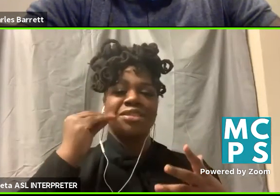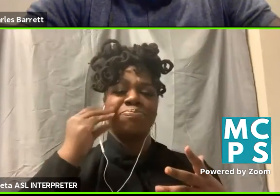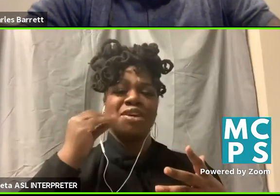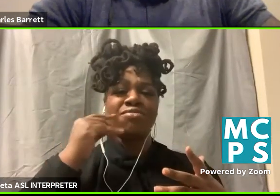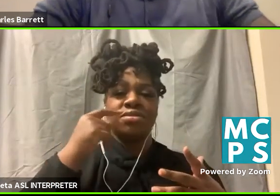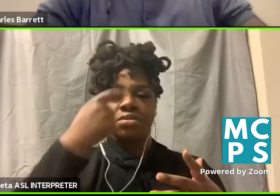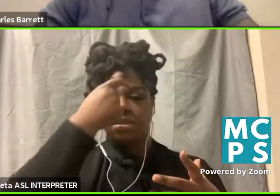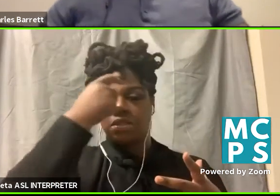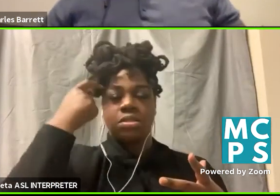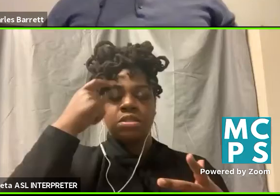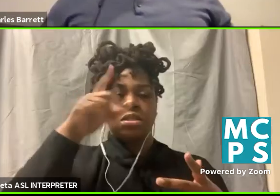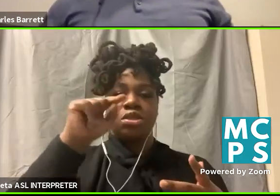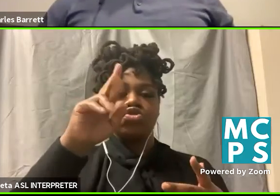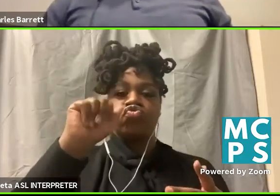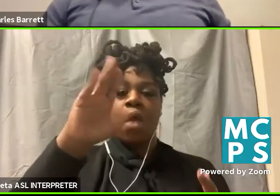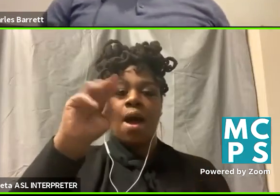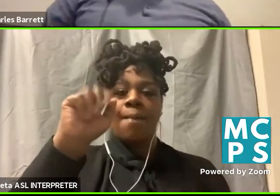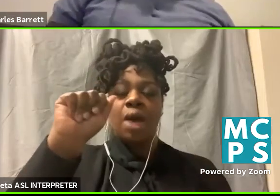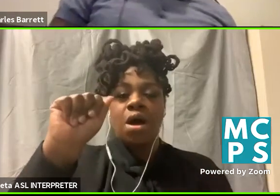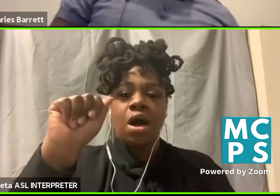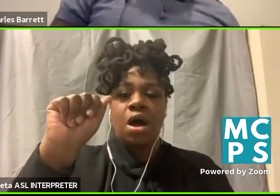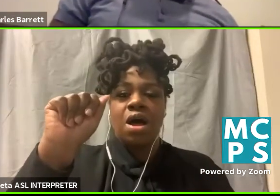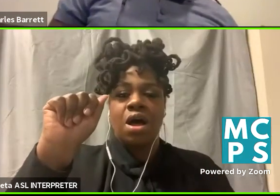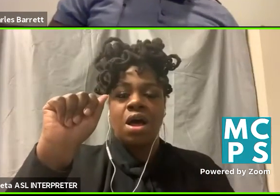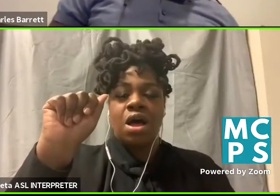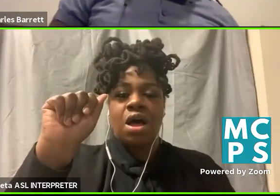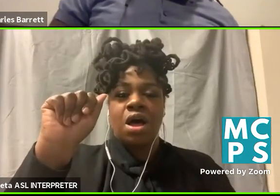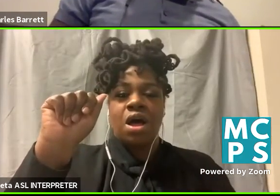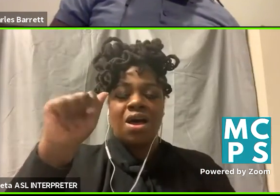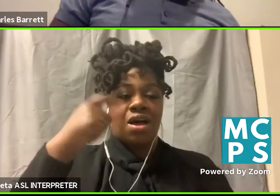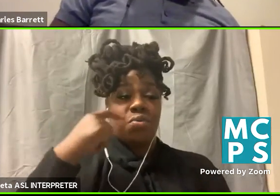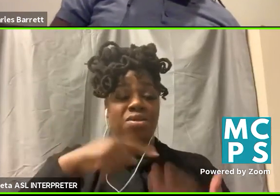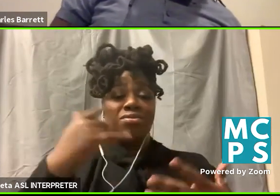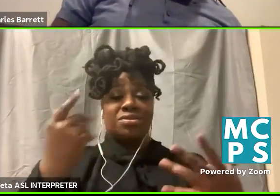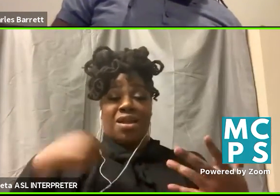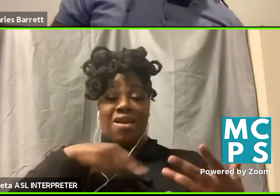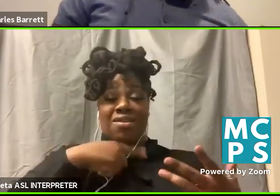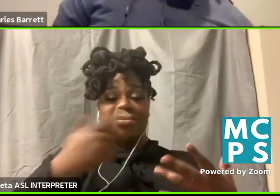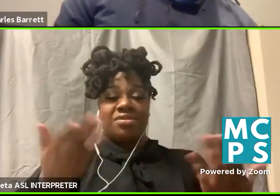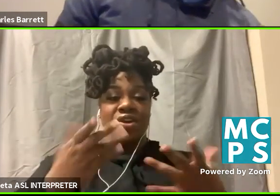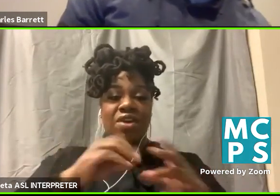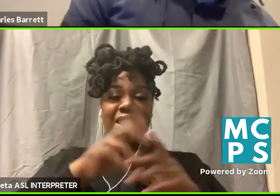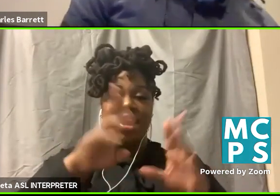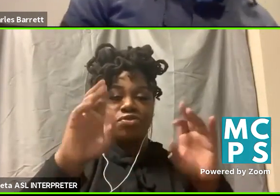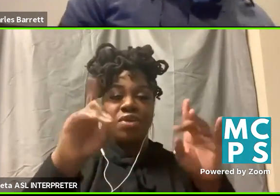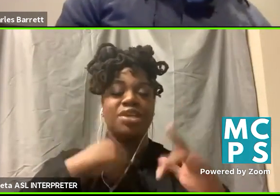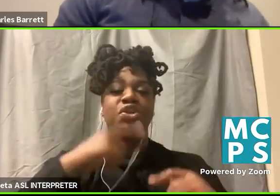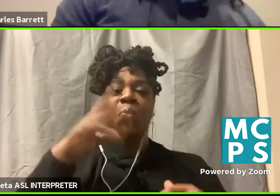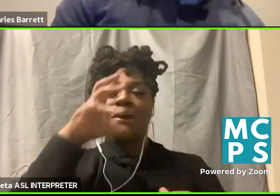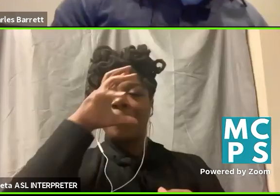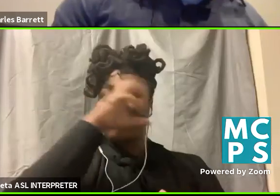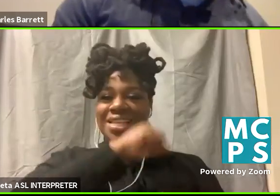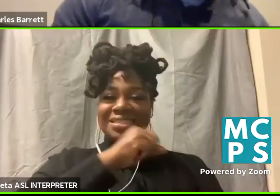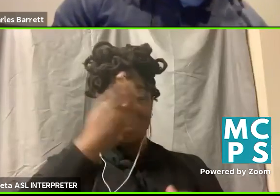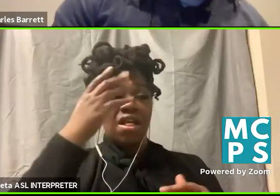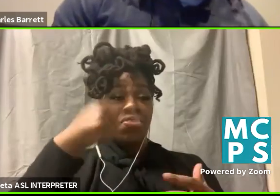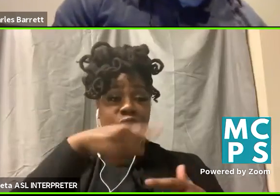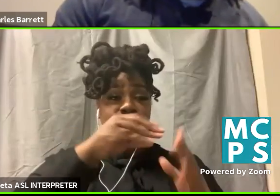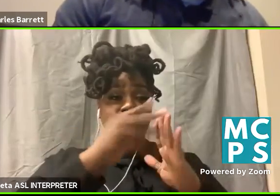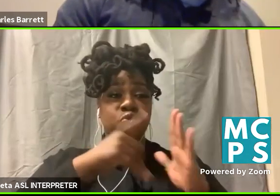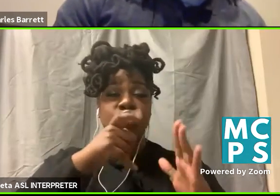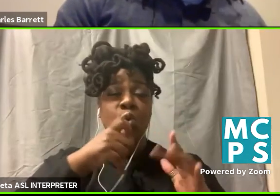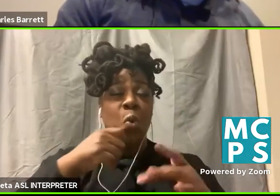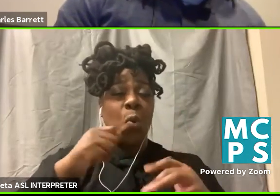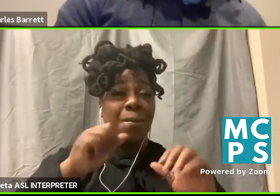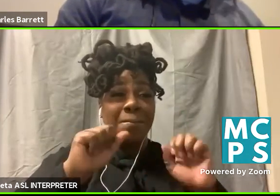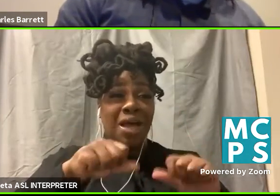this is why us in education, we are missing students who are potentially suicidal. And so then